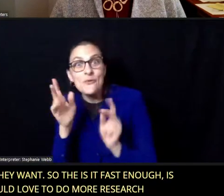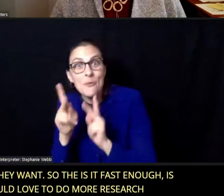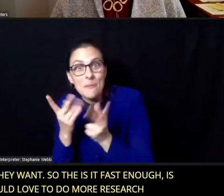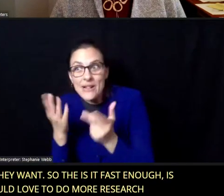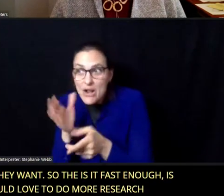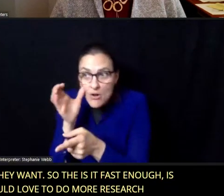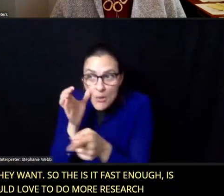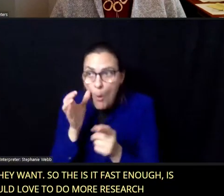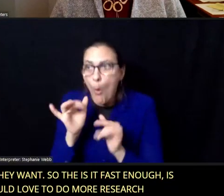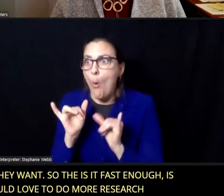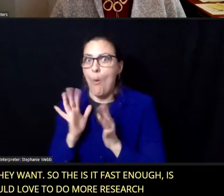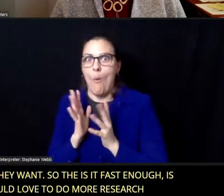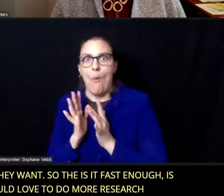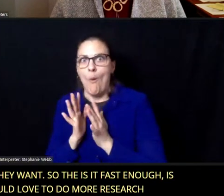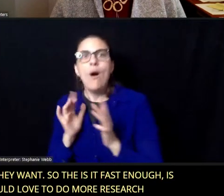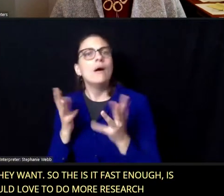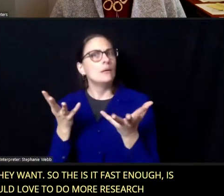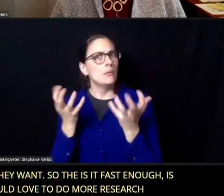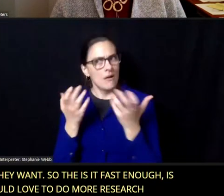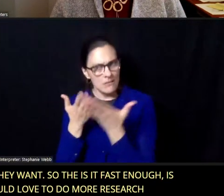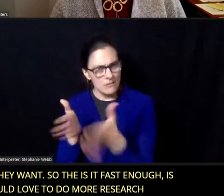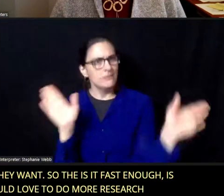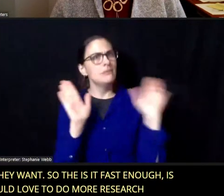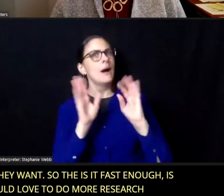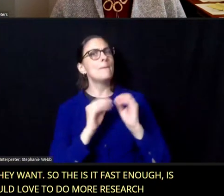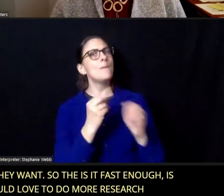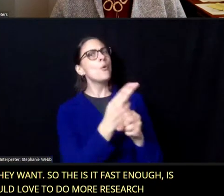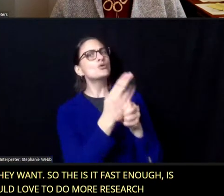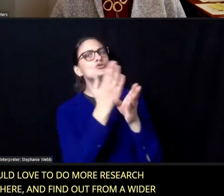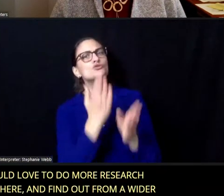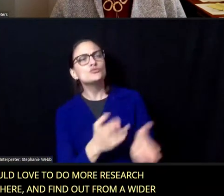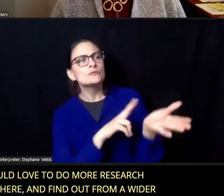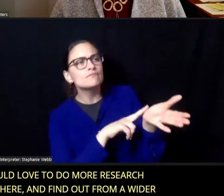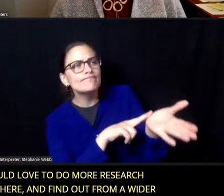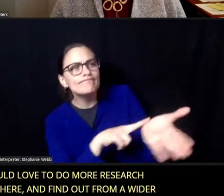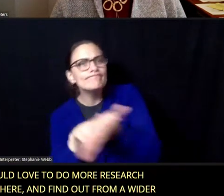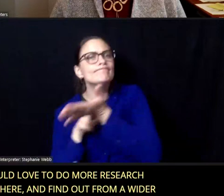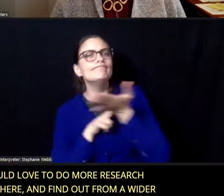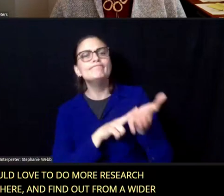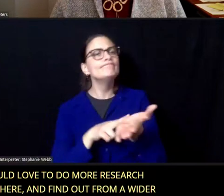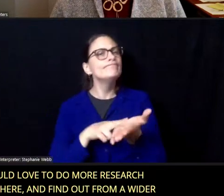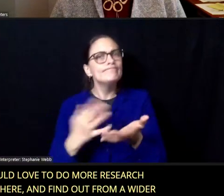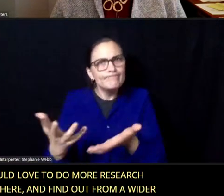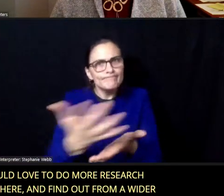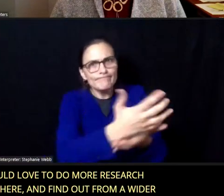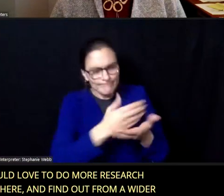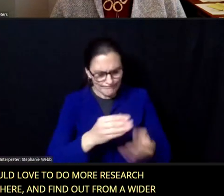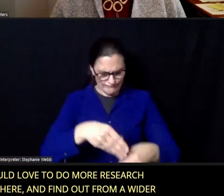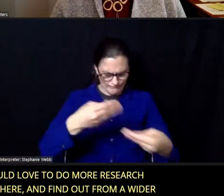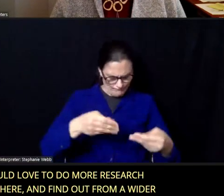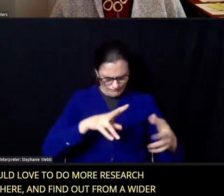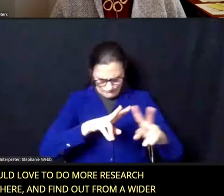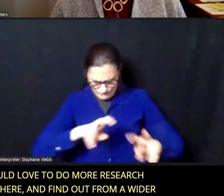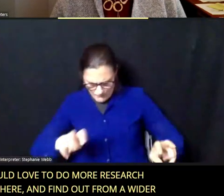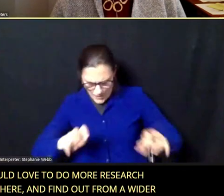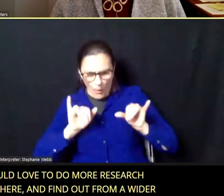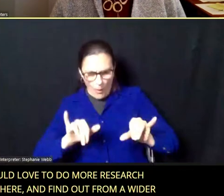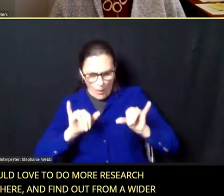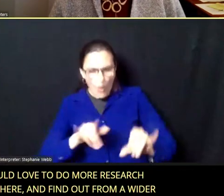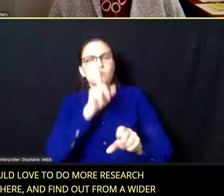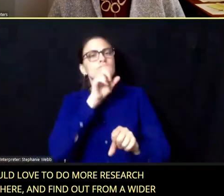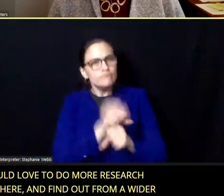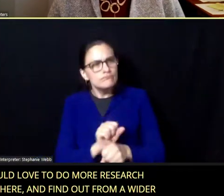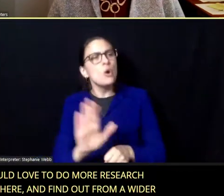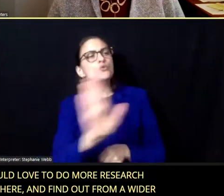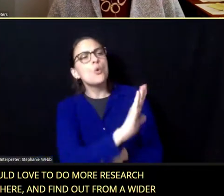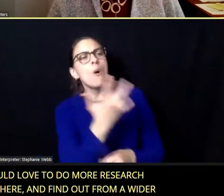range of consumers, what is it that they really want, and focus on making that front and center. I